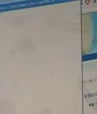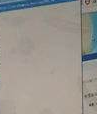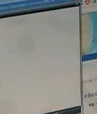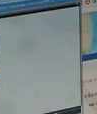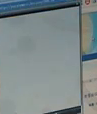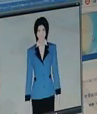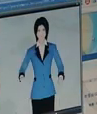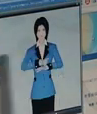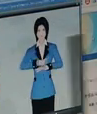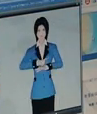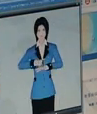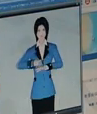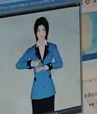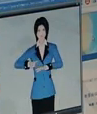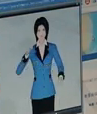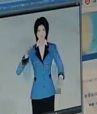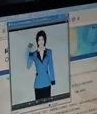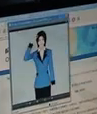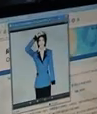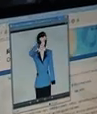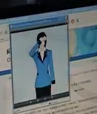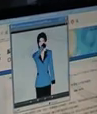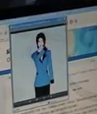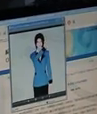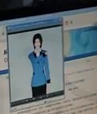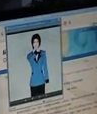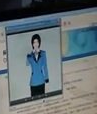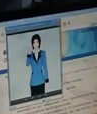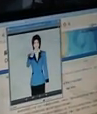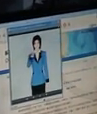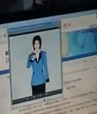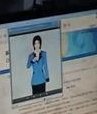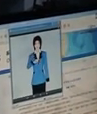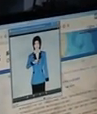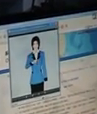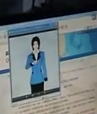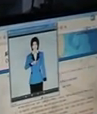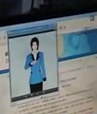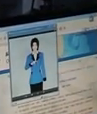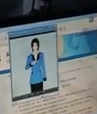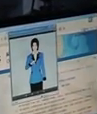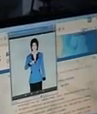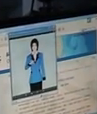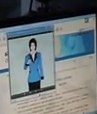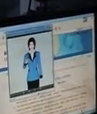sign language broadcasting system to watch the Paralympics game news, presented via CSL in text.